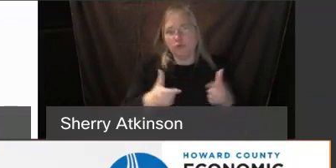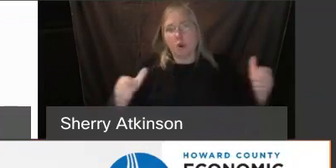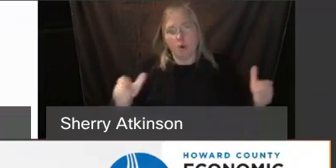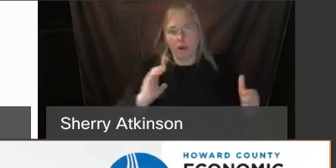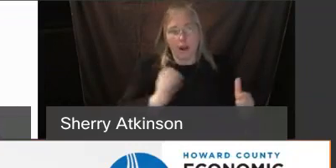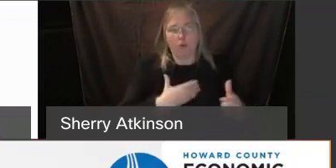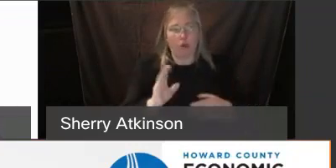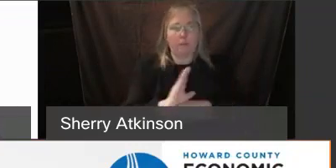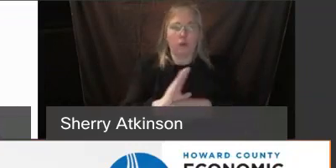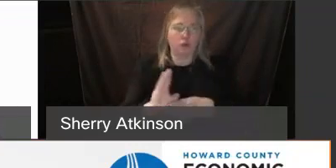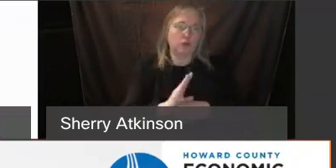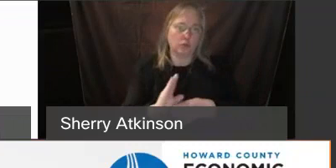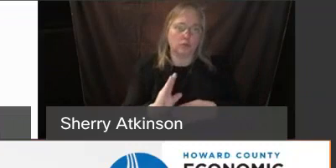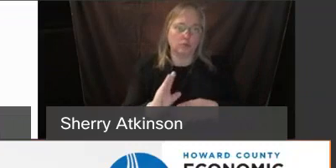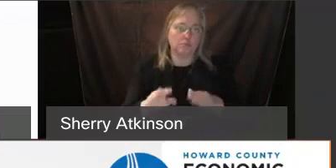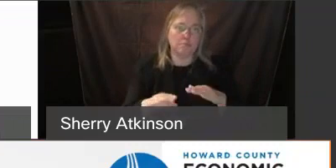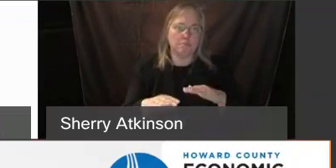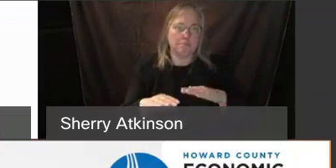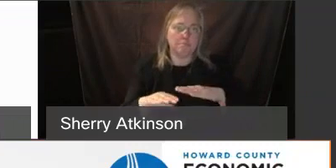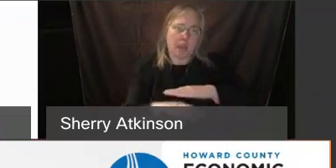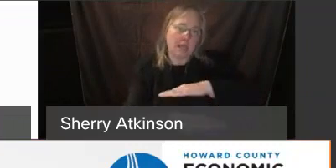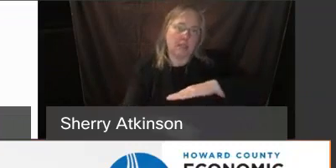commercial base?